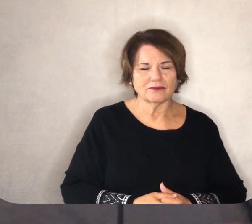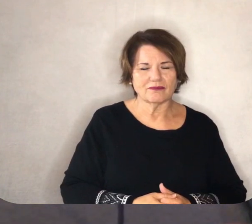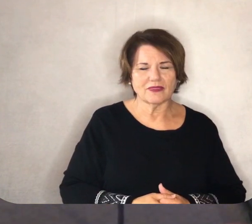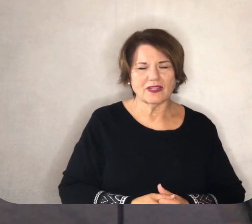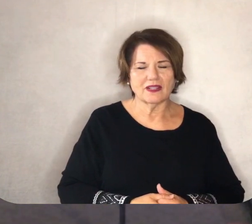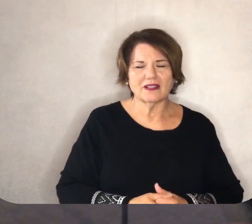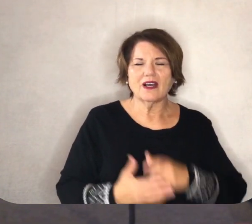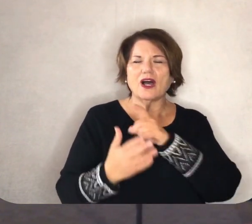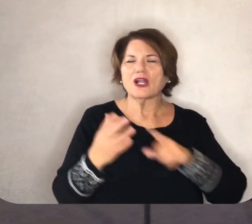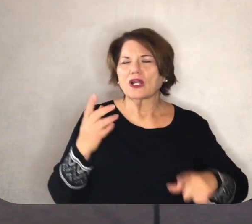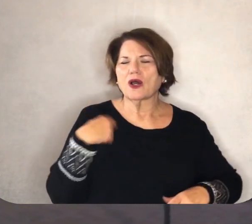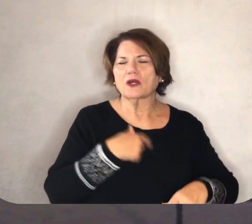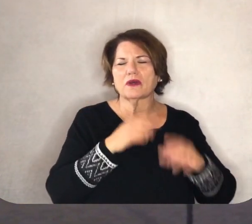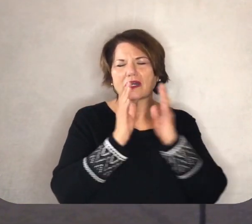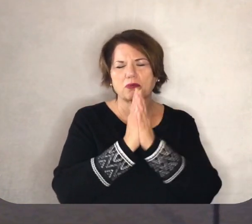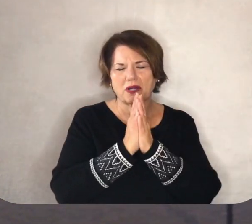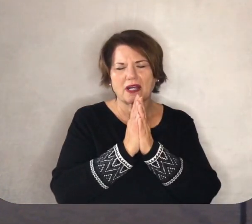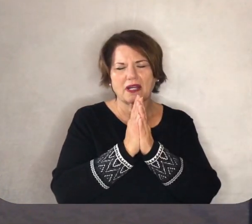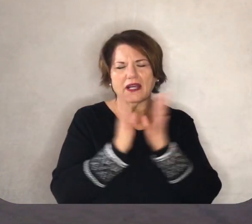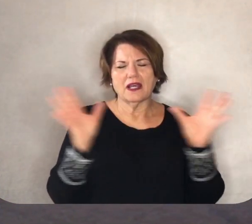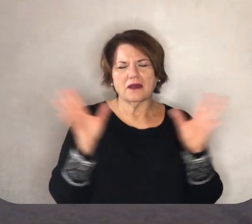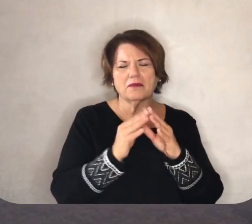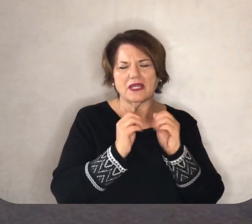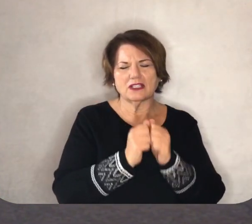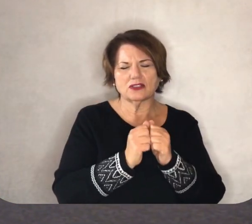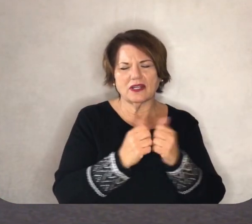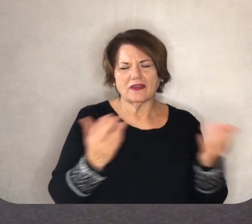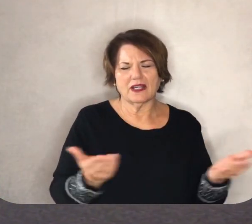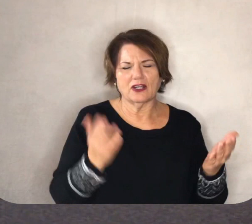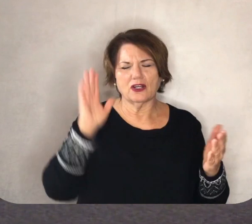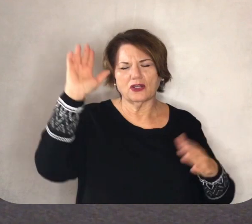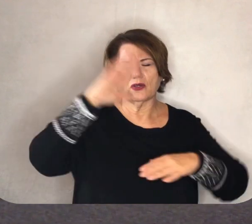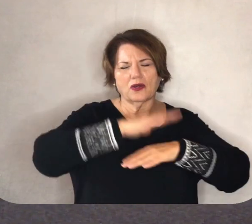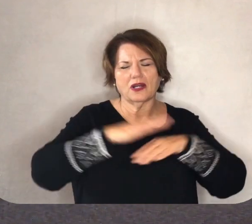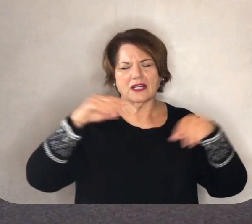Lord, we pray, as we come together here at your table,